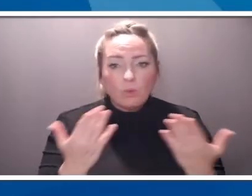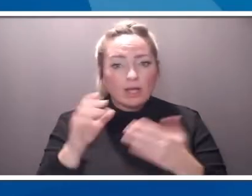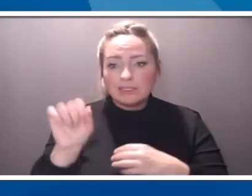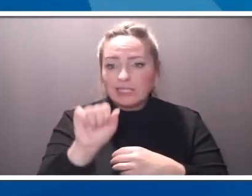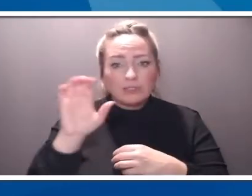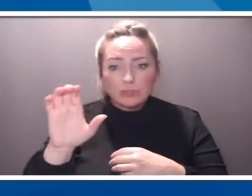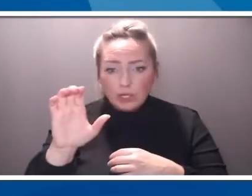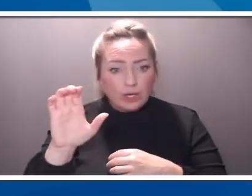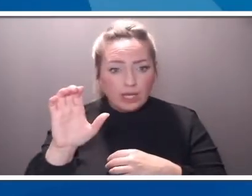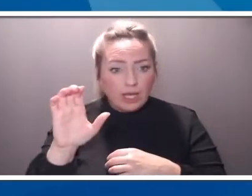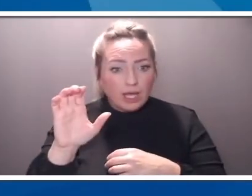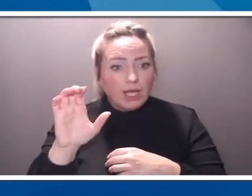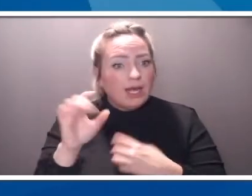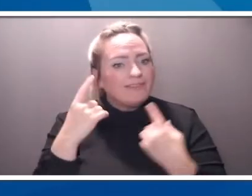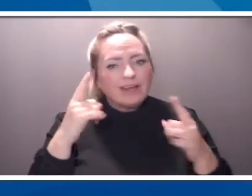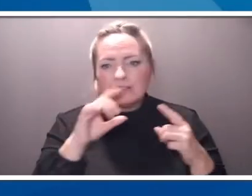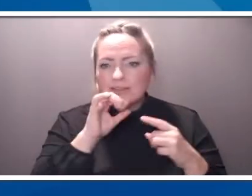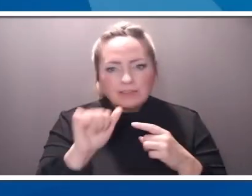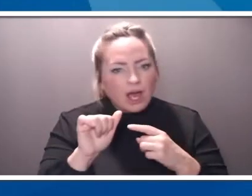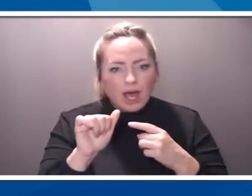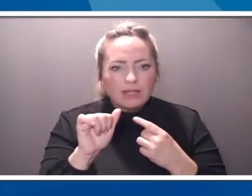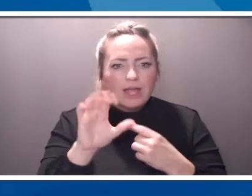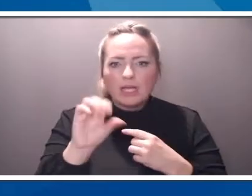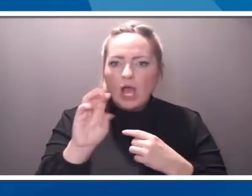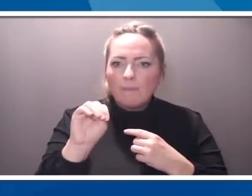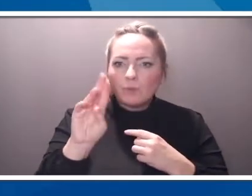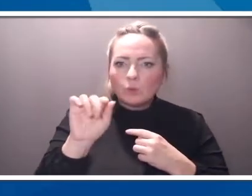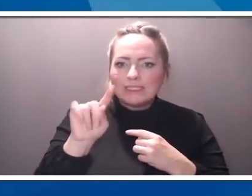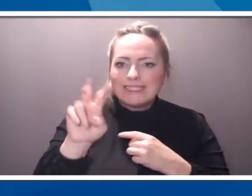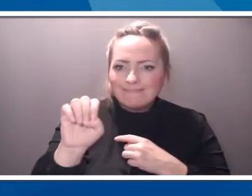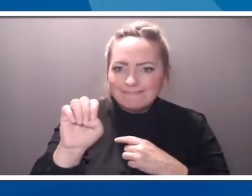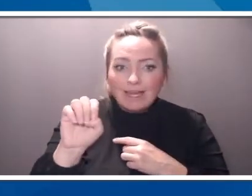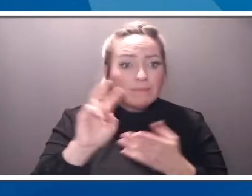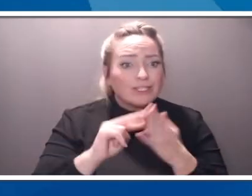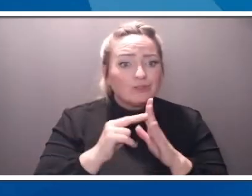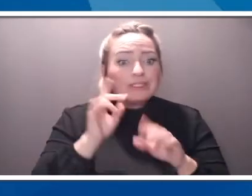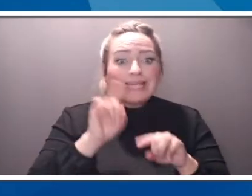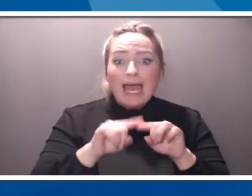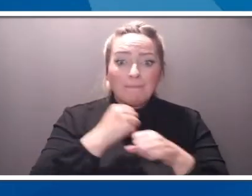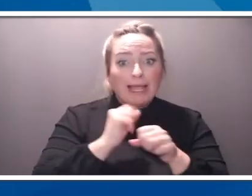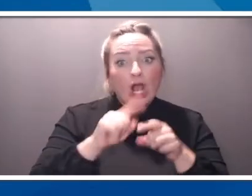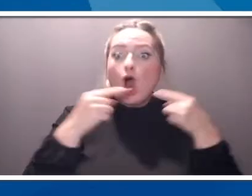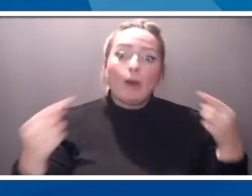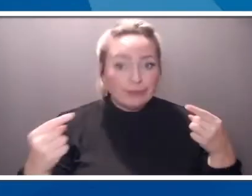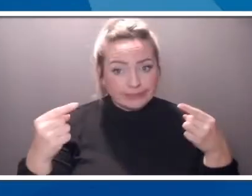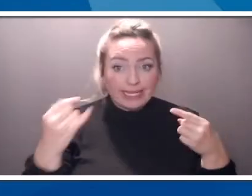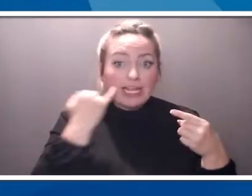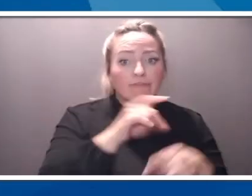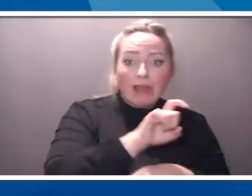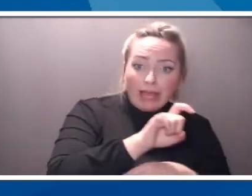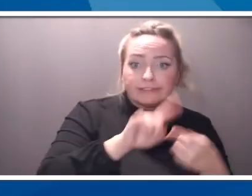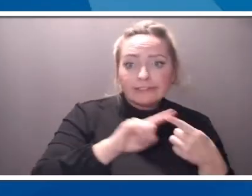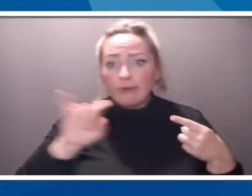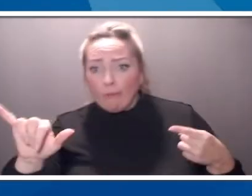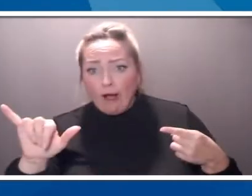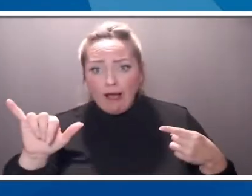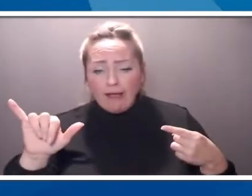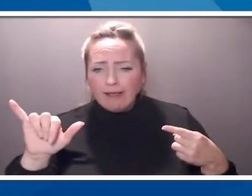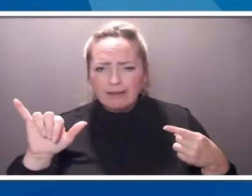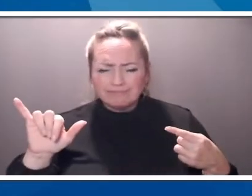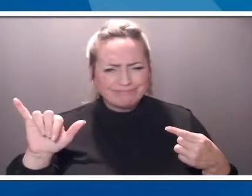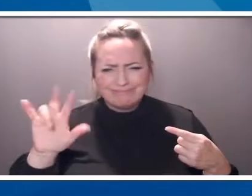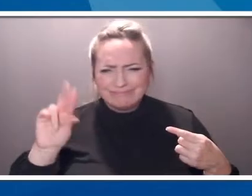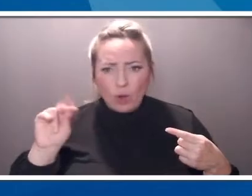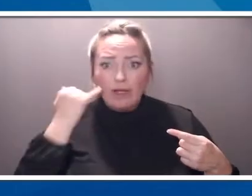And the fact is that success criteria are effectively non-commutative. You can't make the opposite argument. If X,